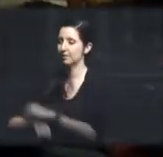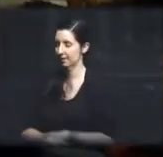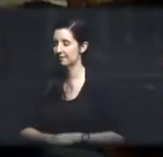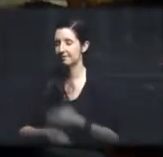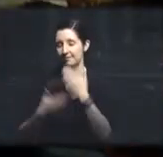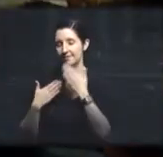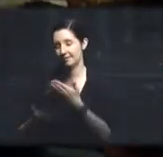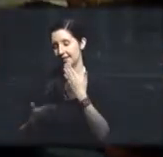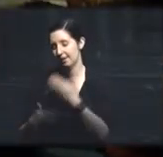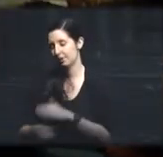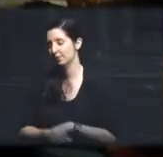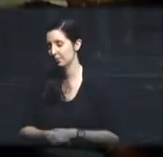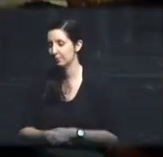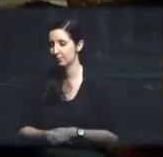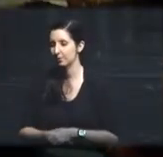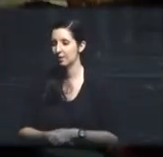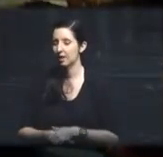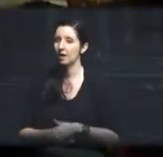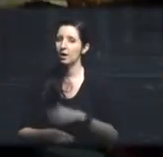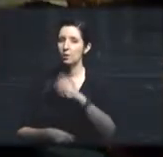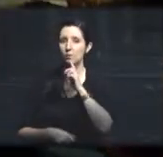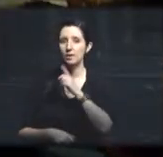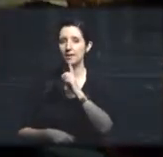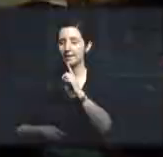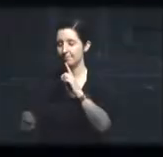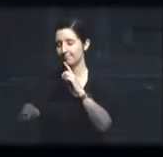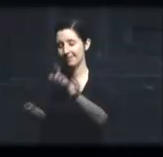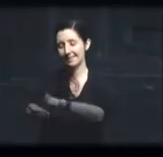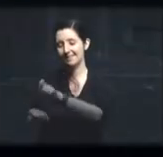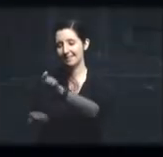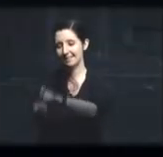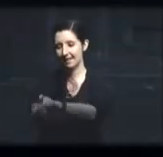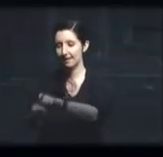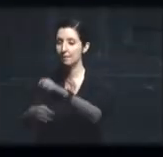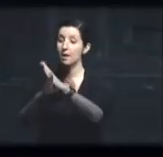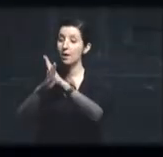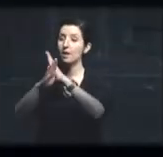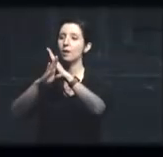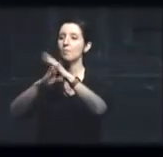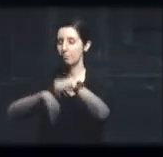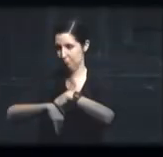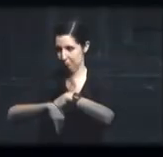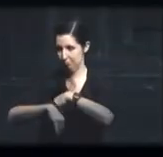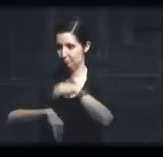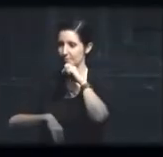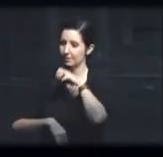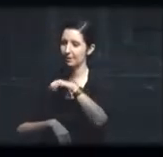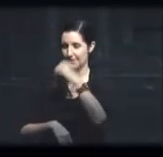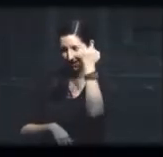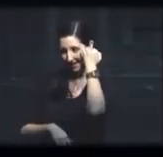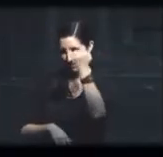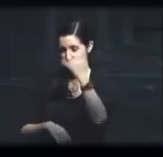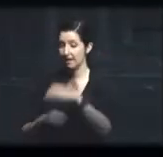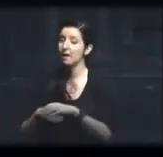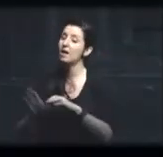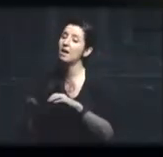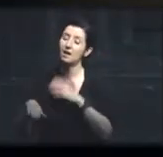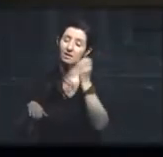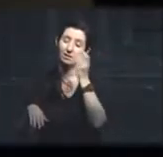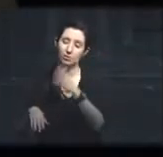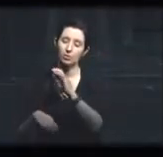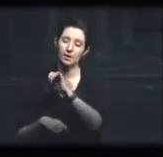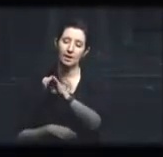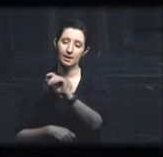Thank you. And that is exactly barrier reduction. Well, I love that idea. And by the way, IT will have